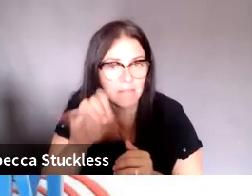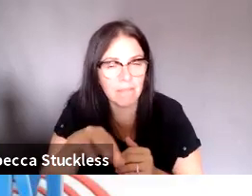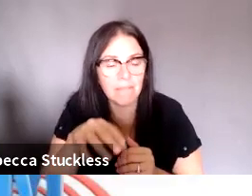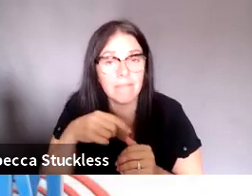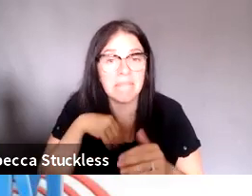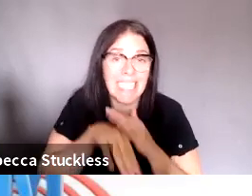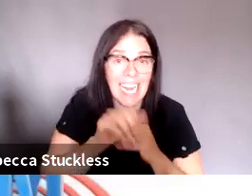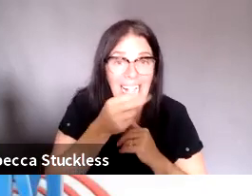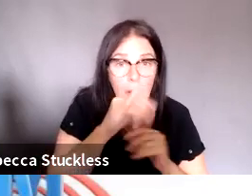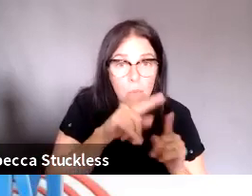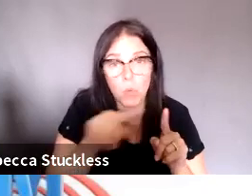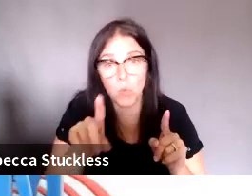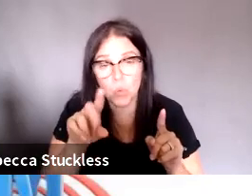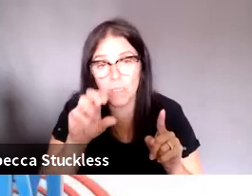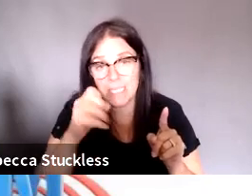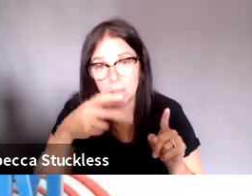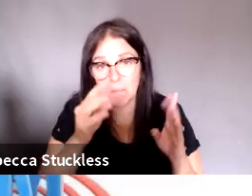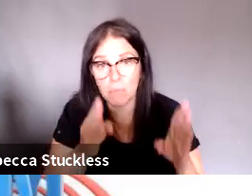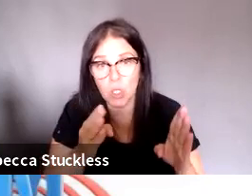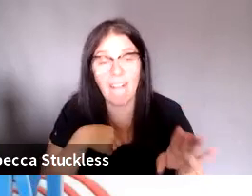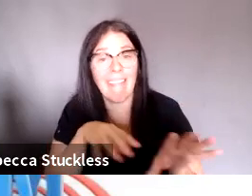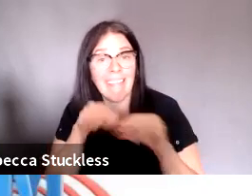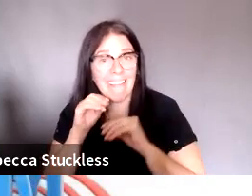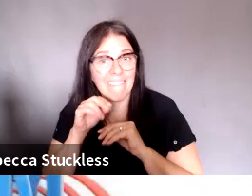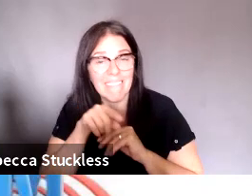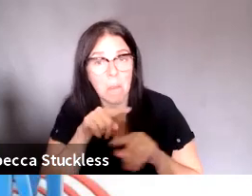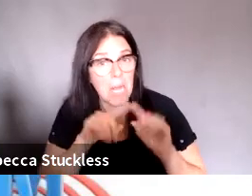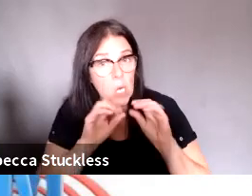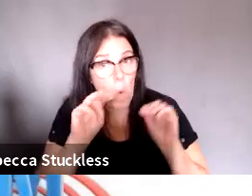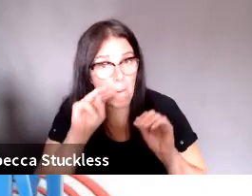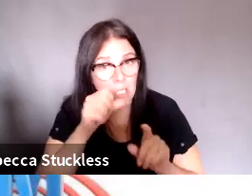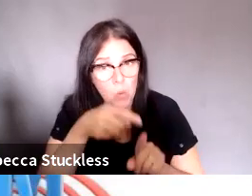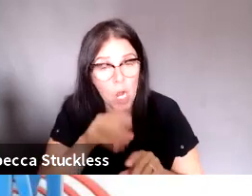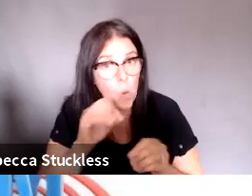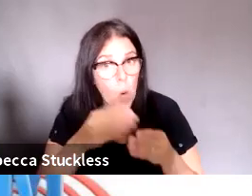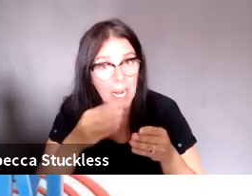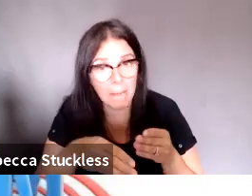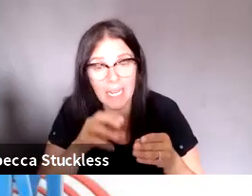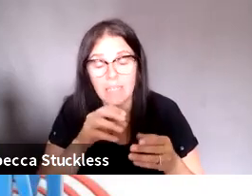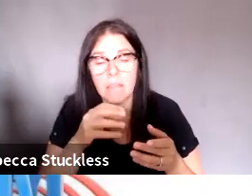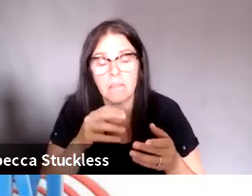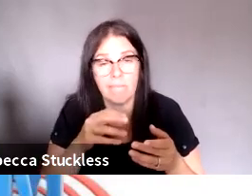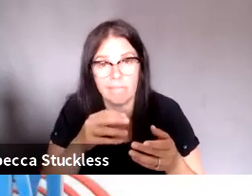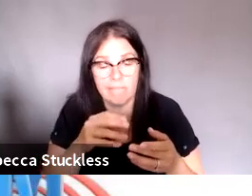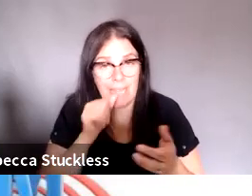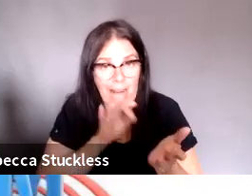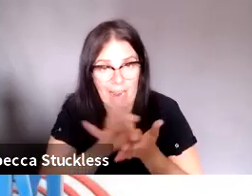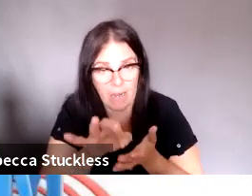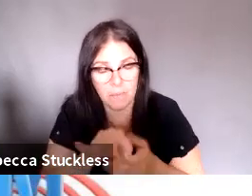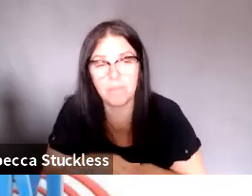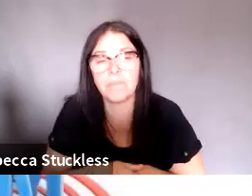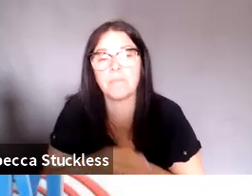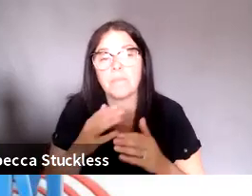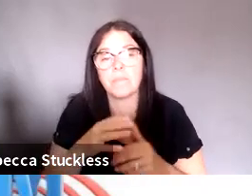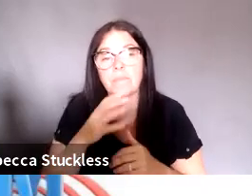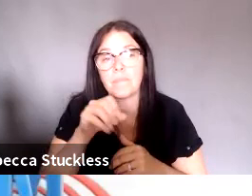And then and the last bullet's always interesting. The target is 90%. So the target is that you meet 90% of your learners served